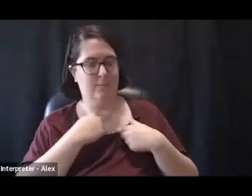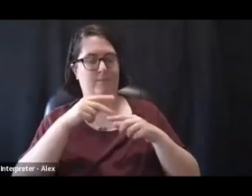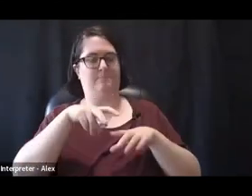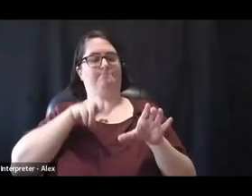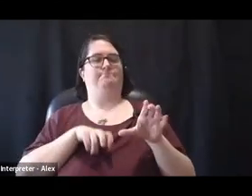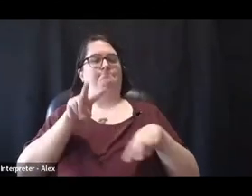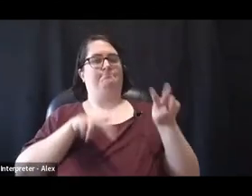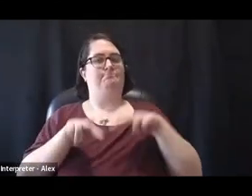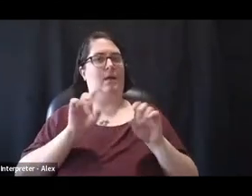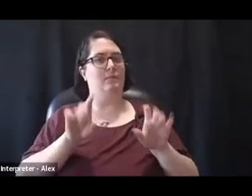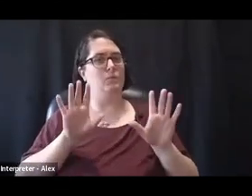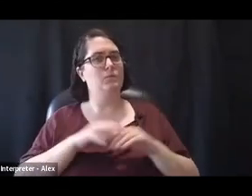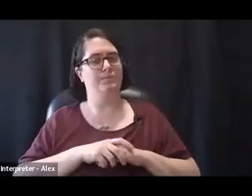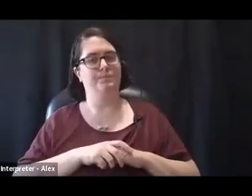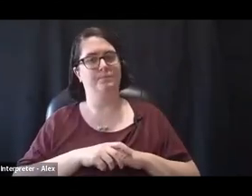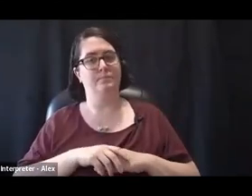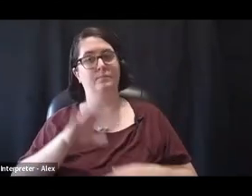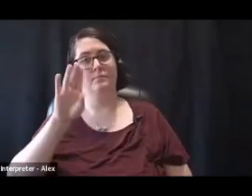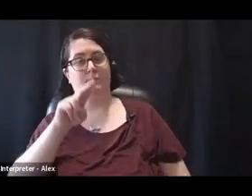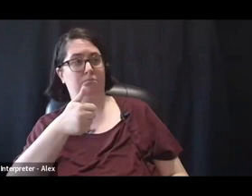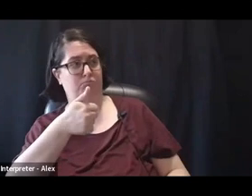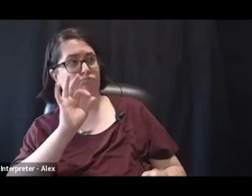Mm-hmm. Thank you.